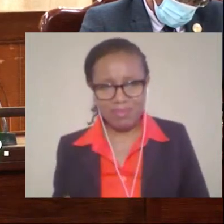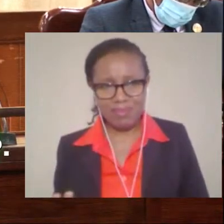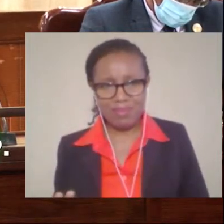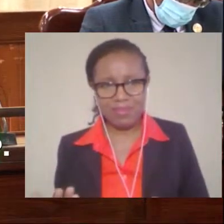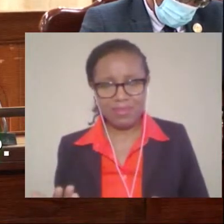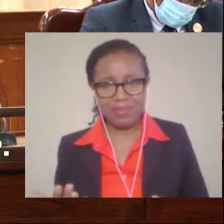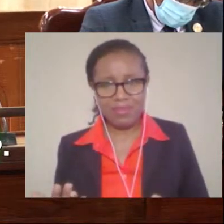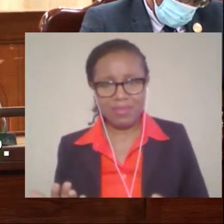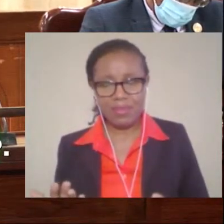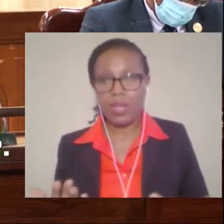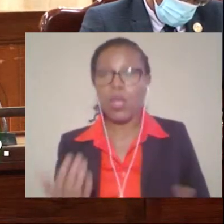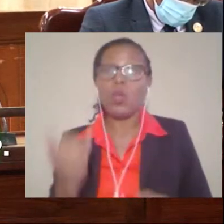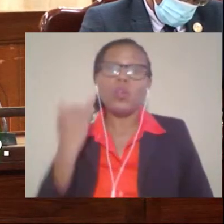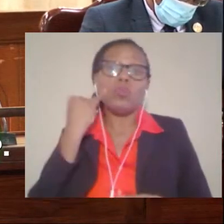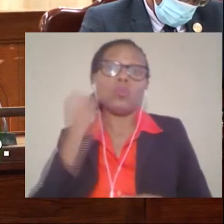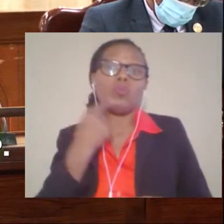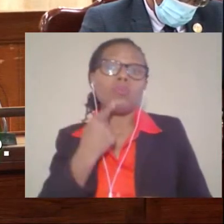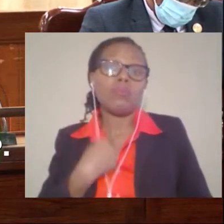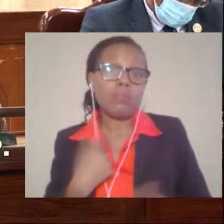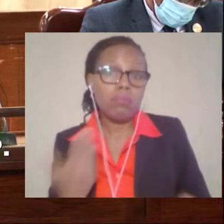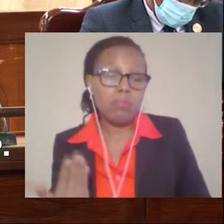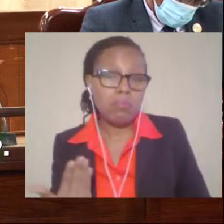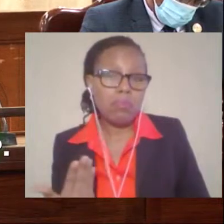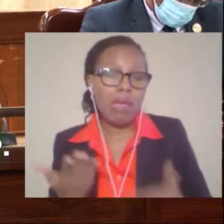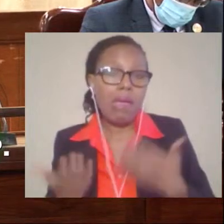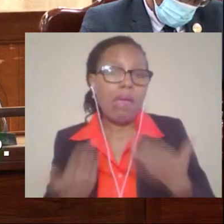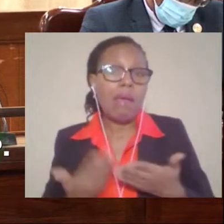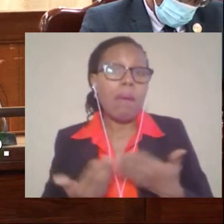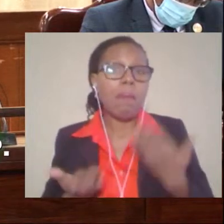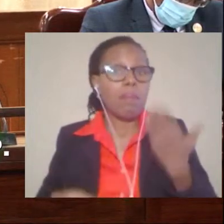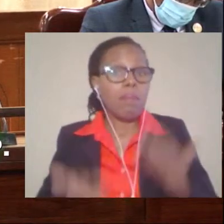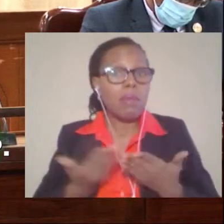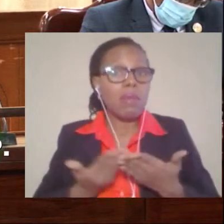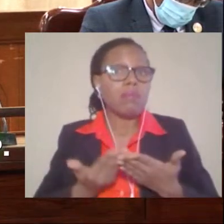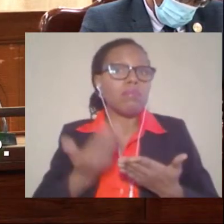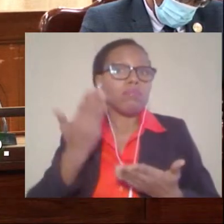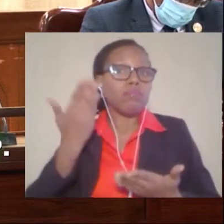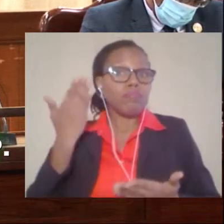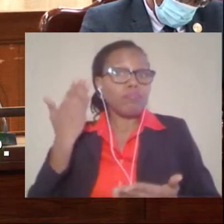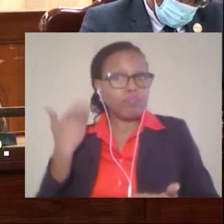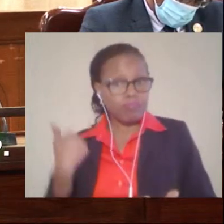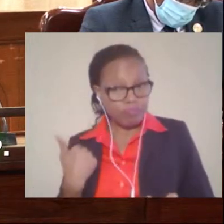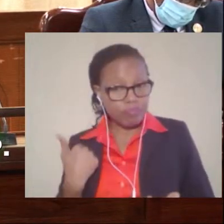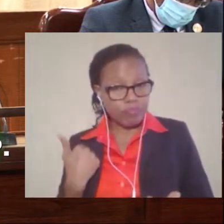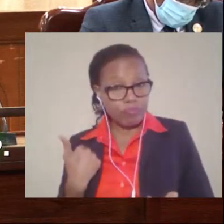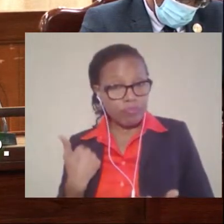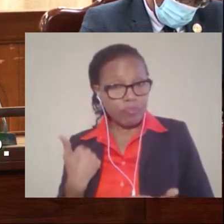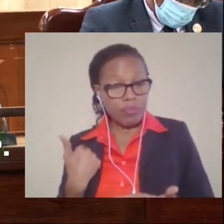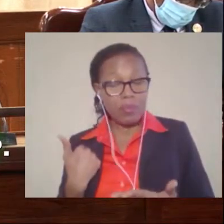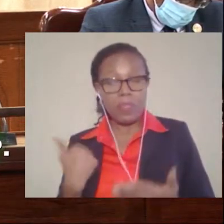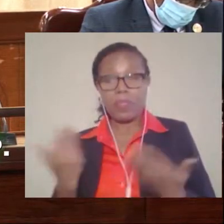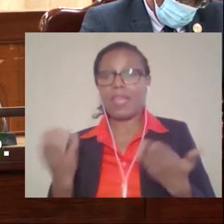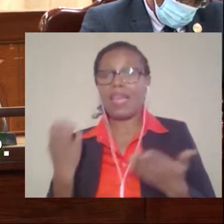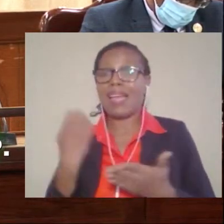was at the height of economic failure or economic